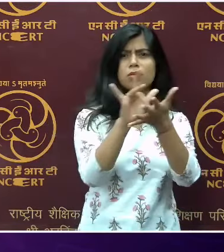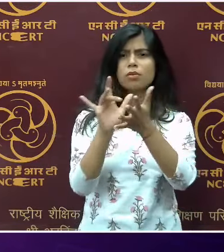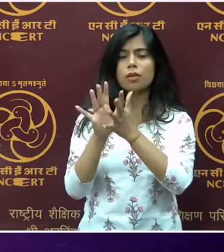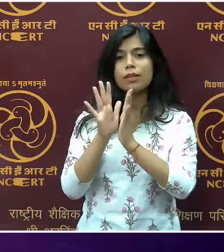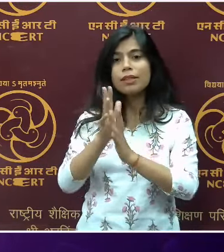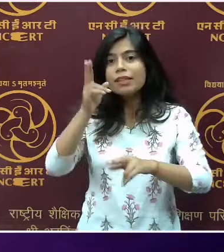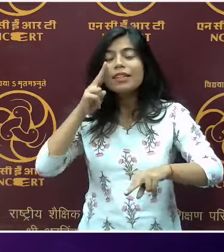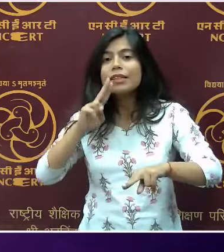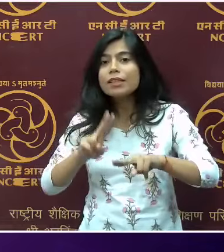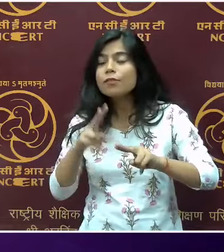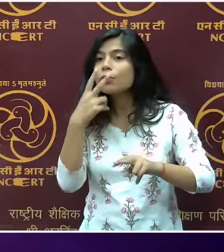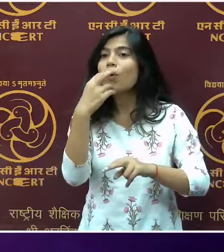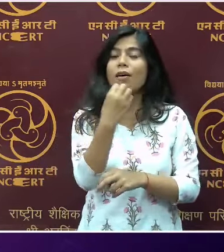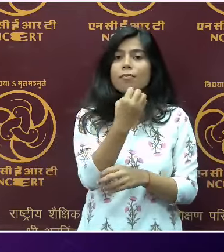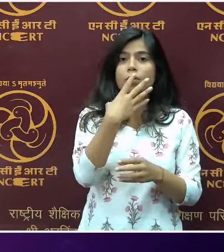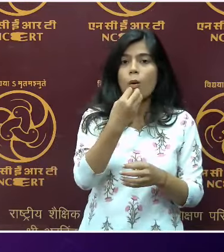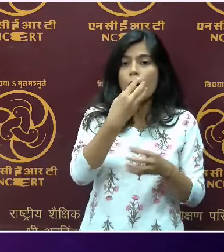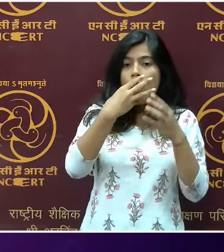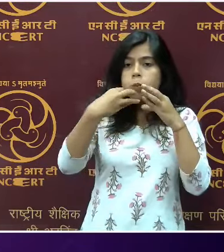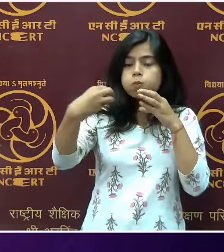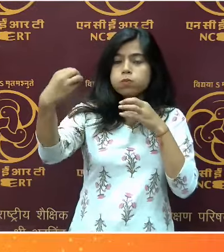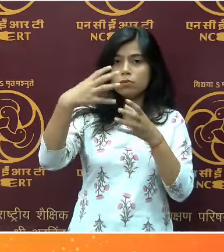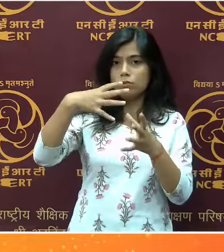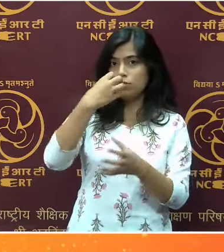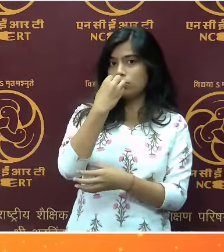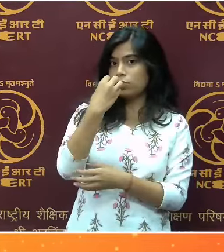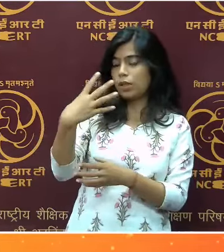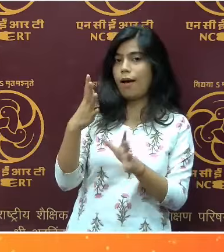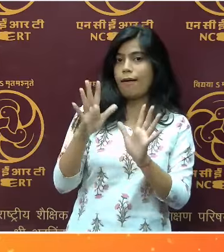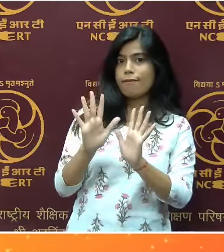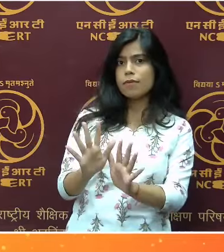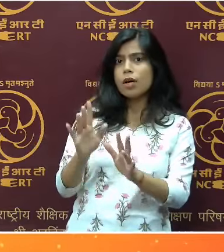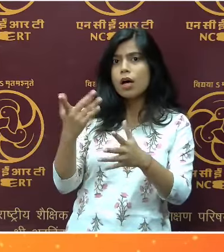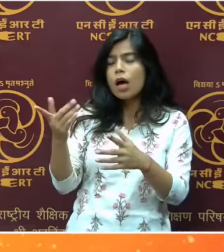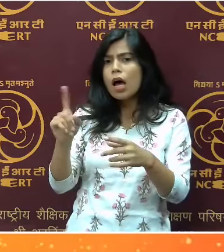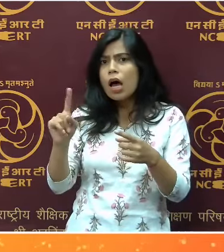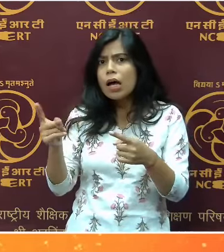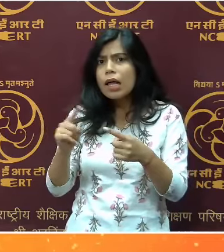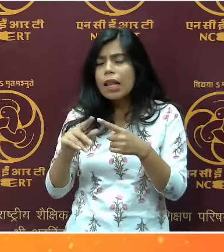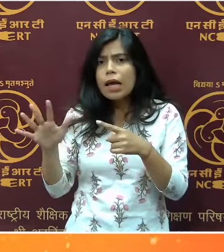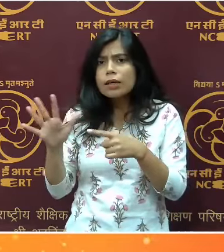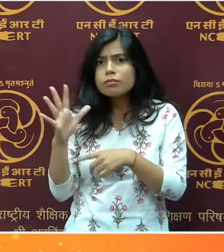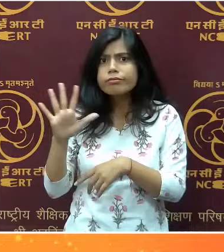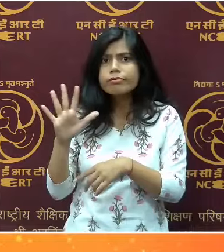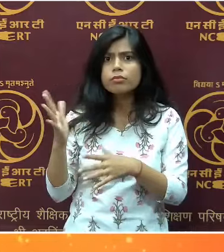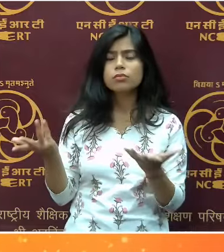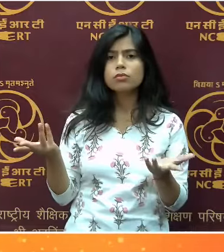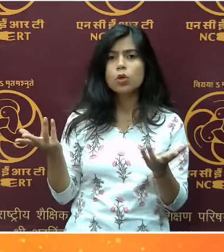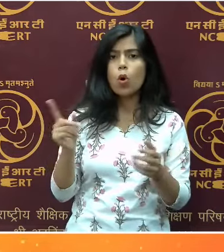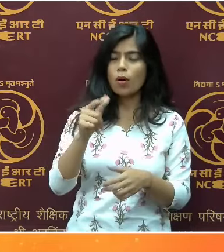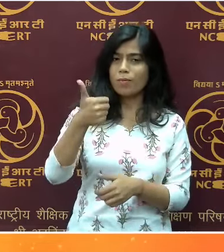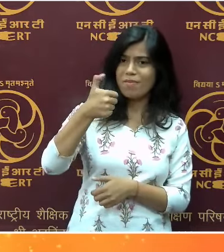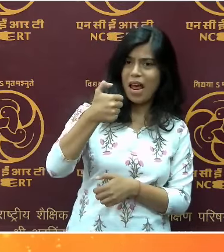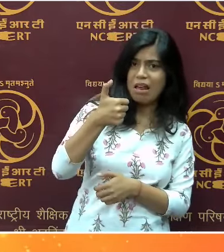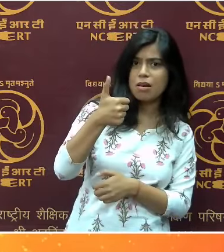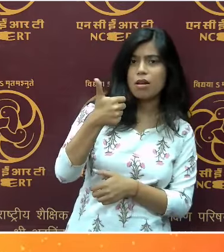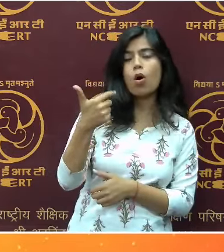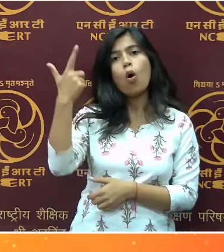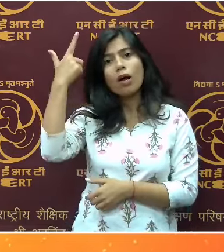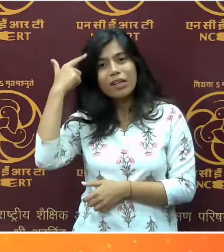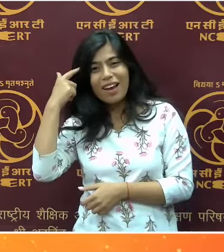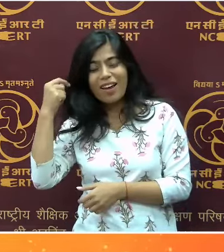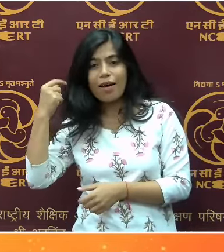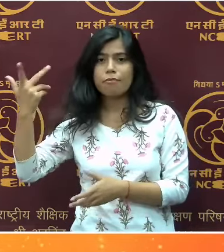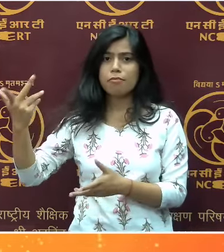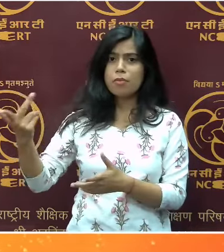have a balloon, the balloon has electric charge. If you have pen has electric charge, hair has electric charge,